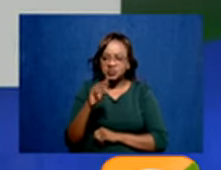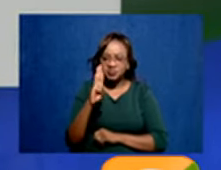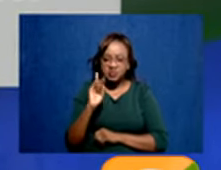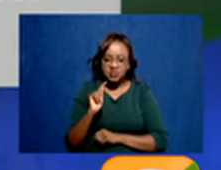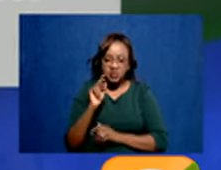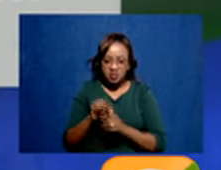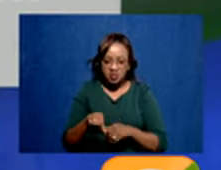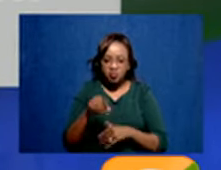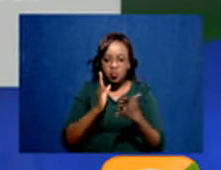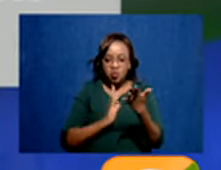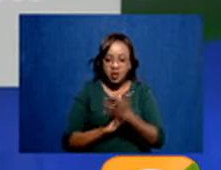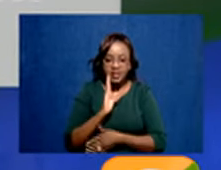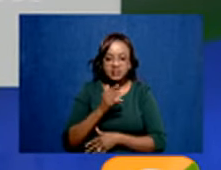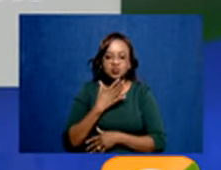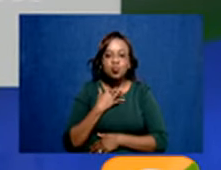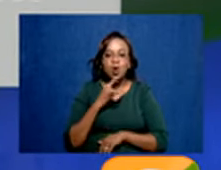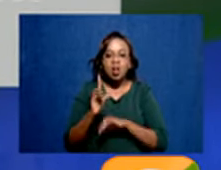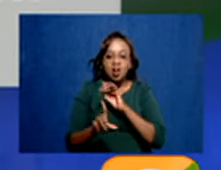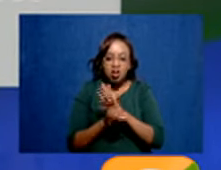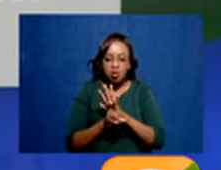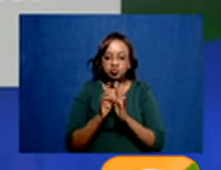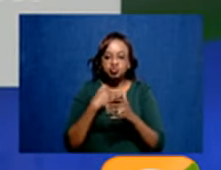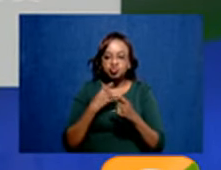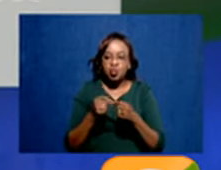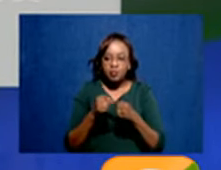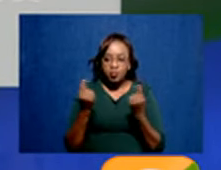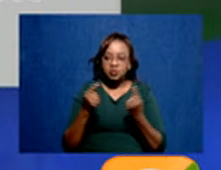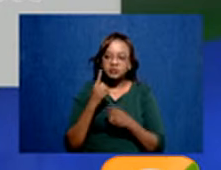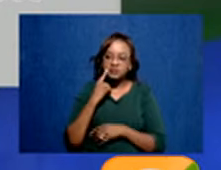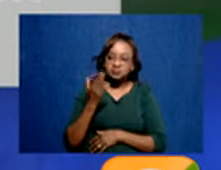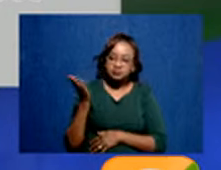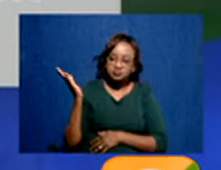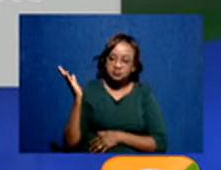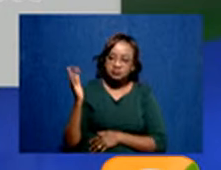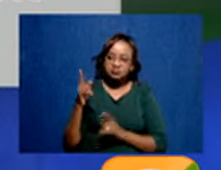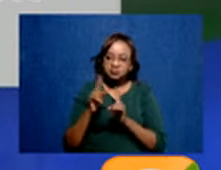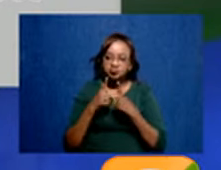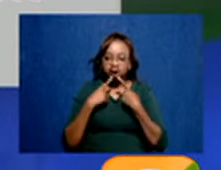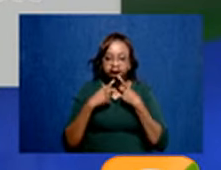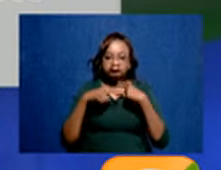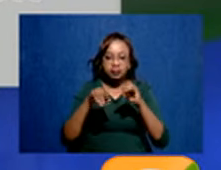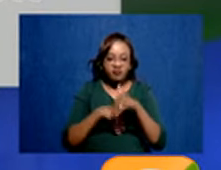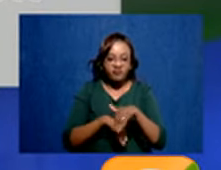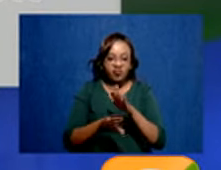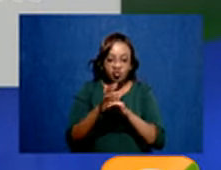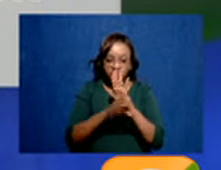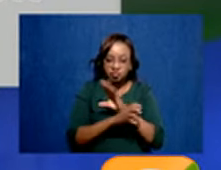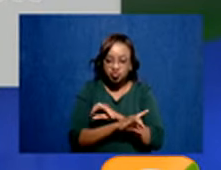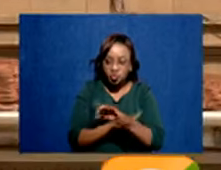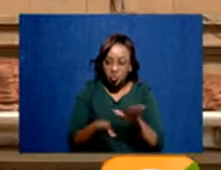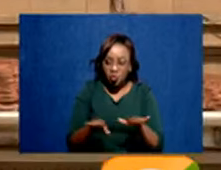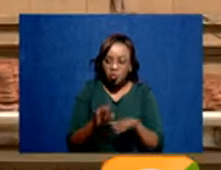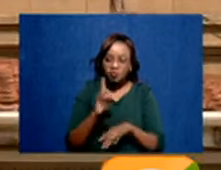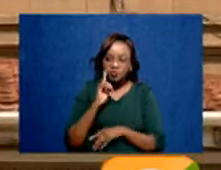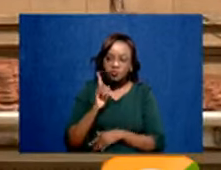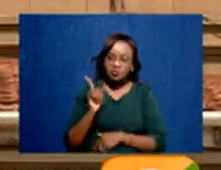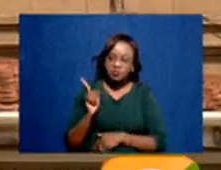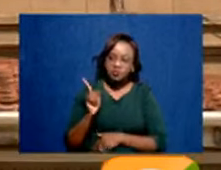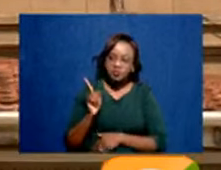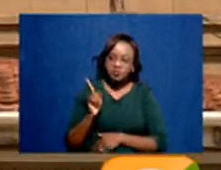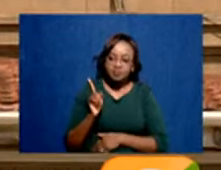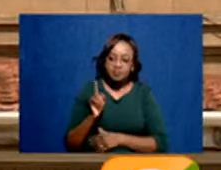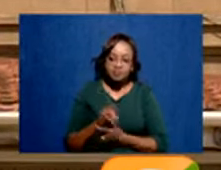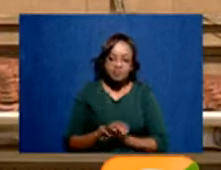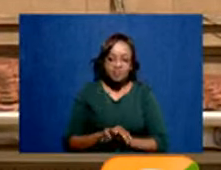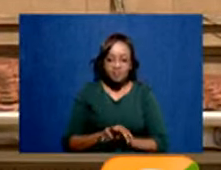rights to have laws prohibiting homosexuality declared unconstitutional, even as they criticized the Supreme